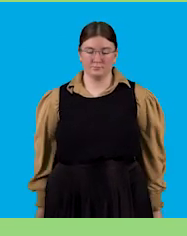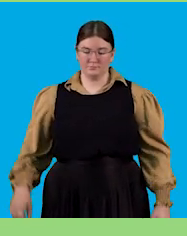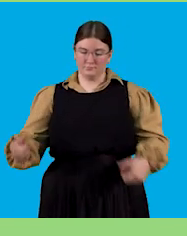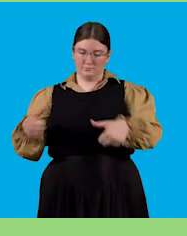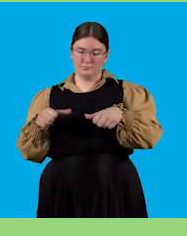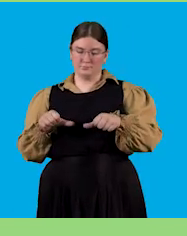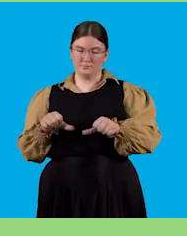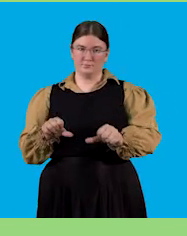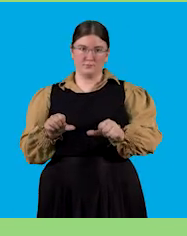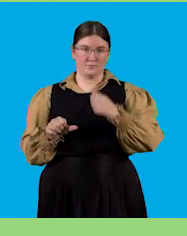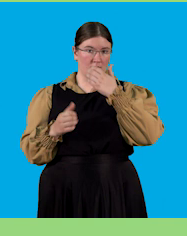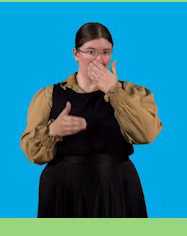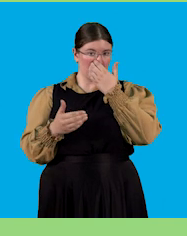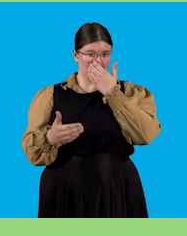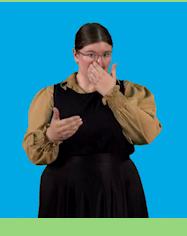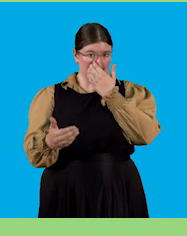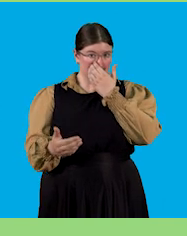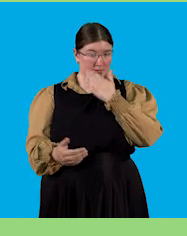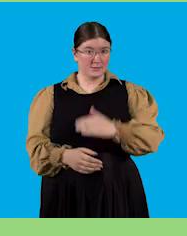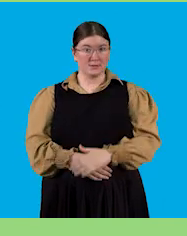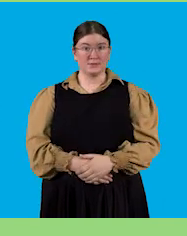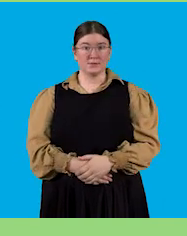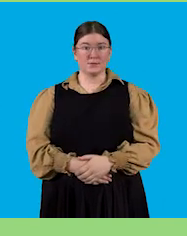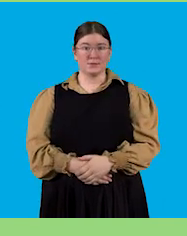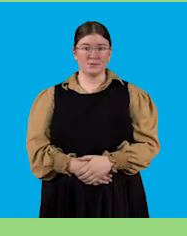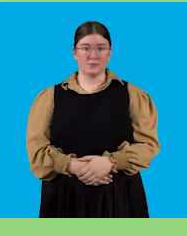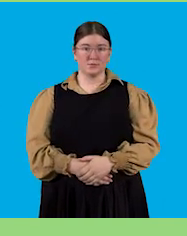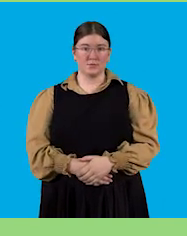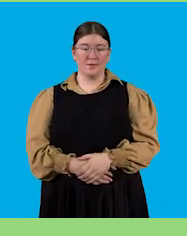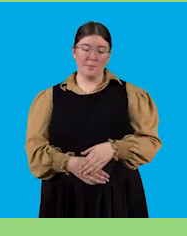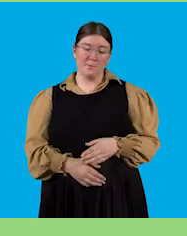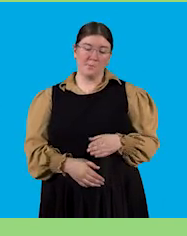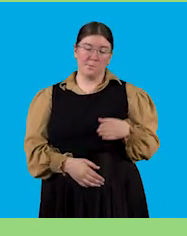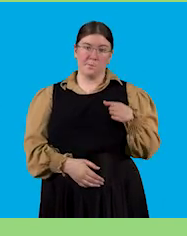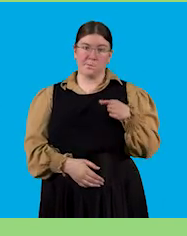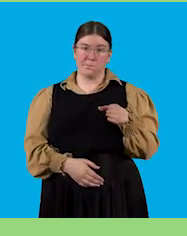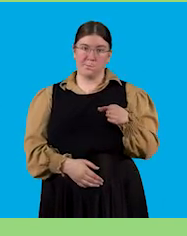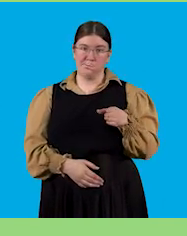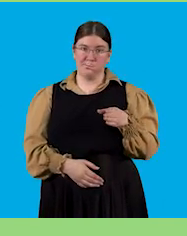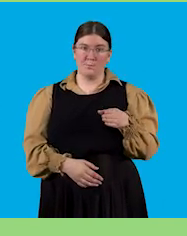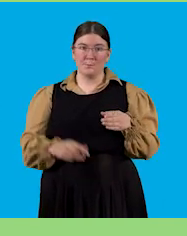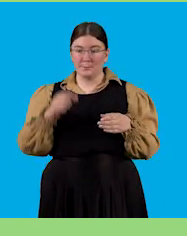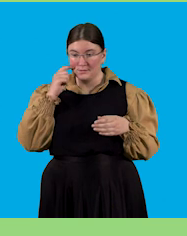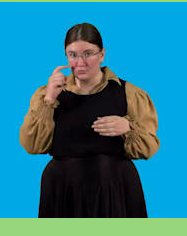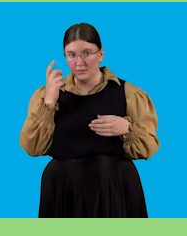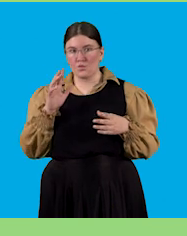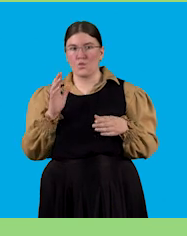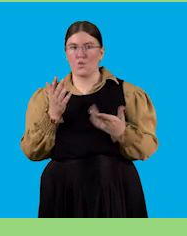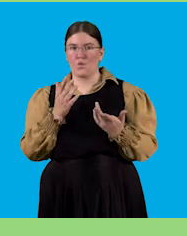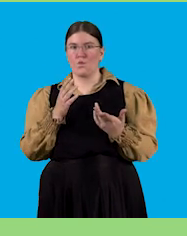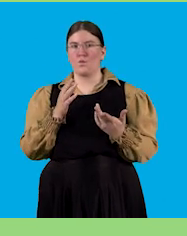And then moving on to the next process. So here, there's menstruation